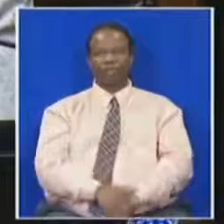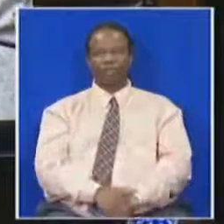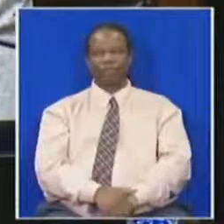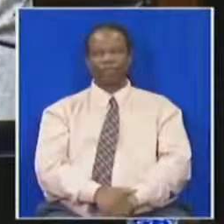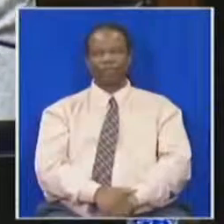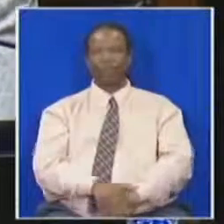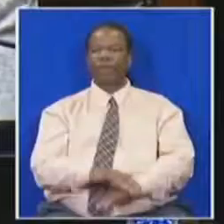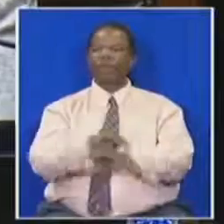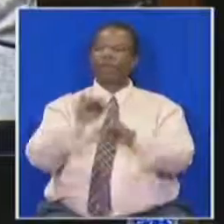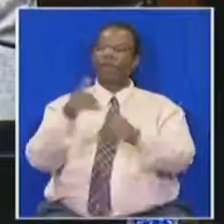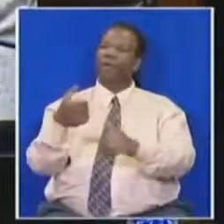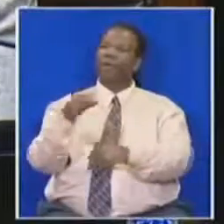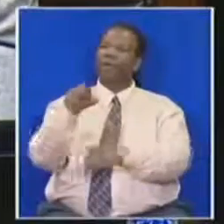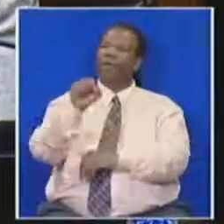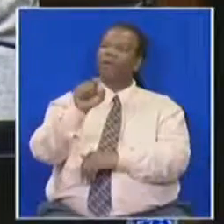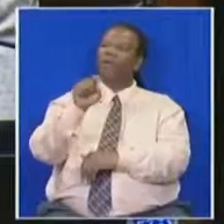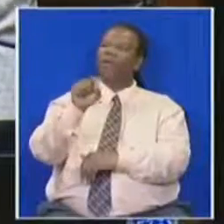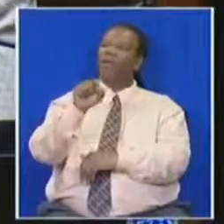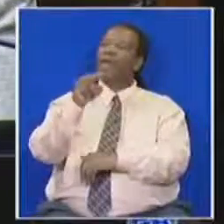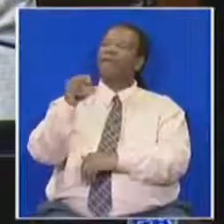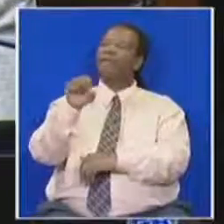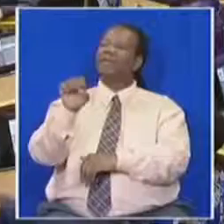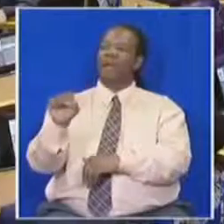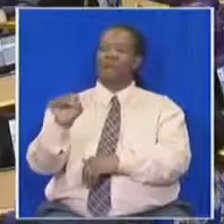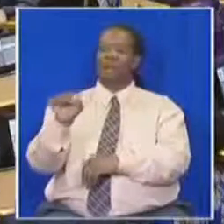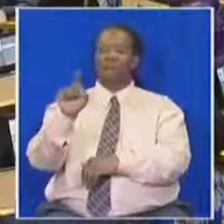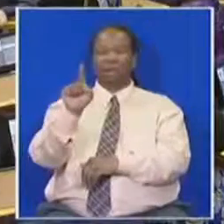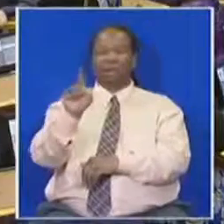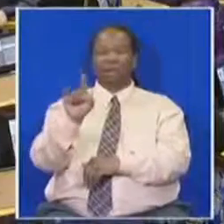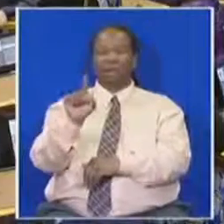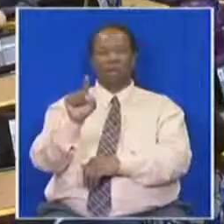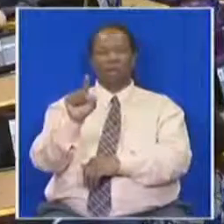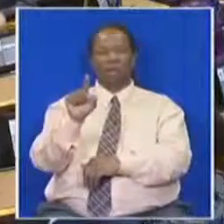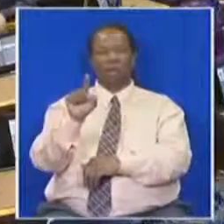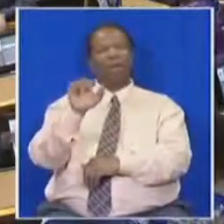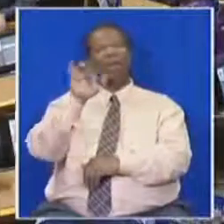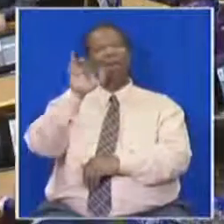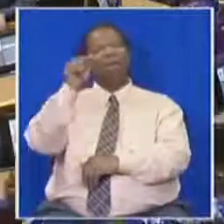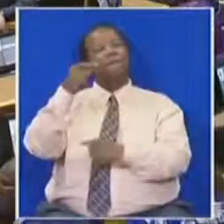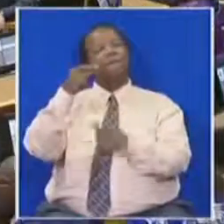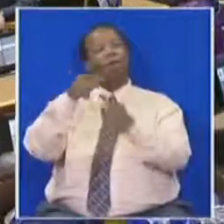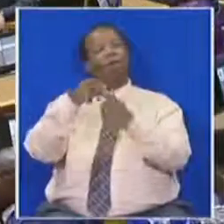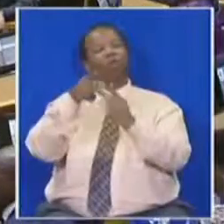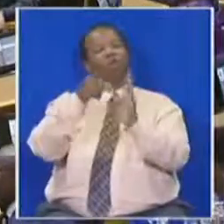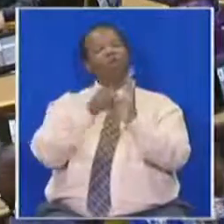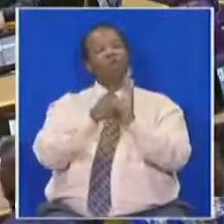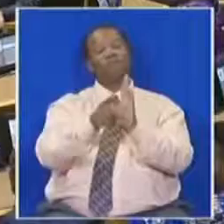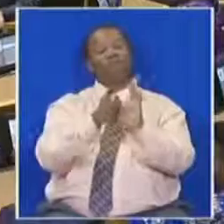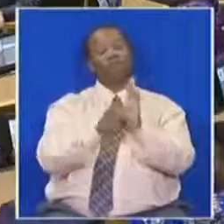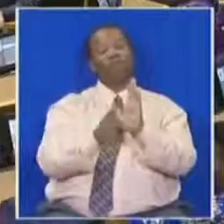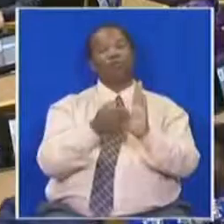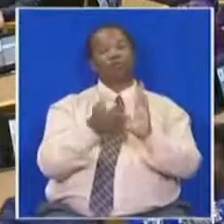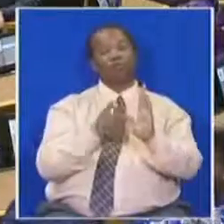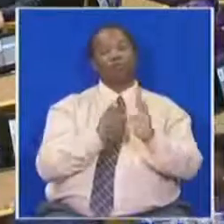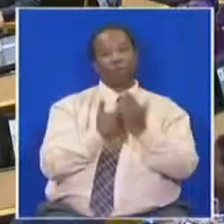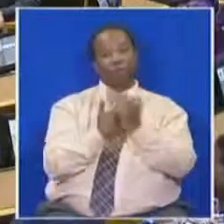Honorable Stienhuizen. Madam Speaker, I'd like to take a point of privilege, if I may.